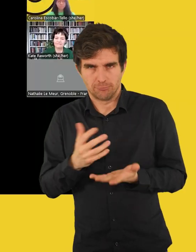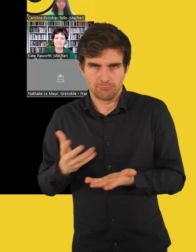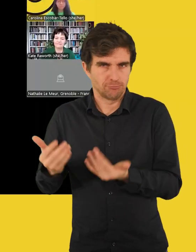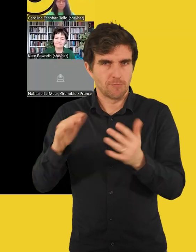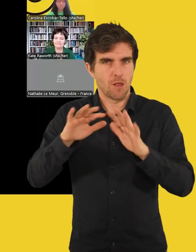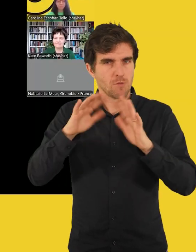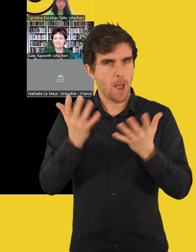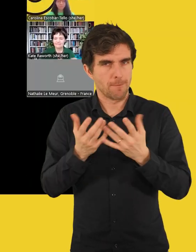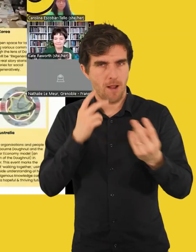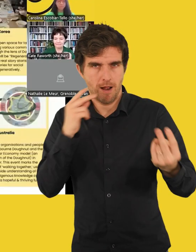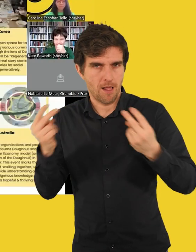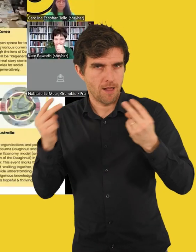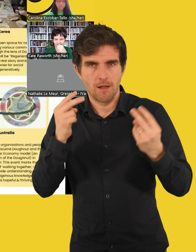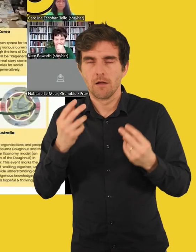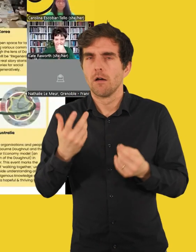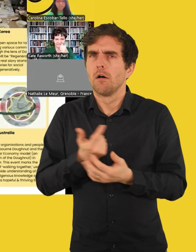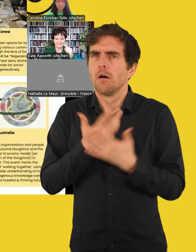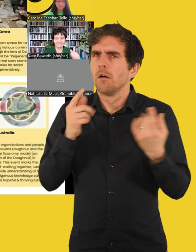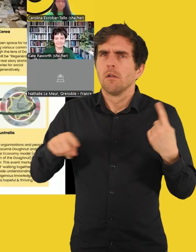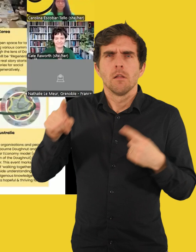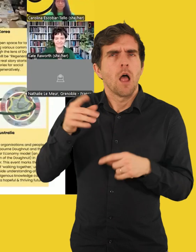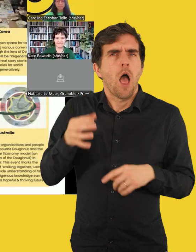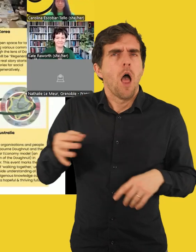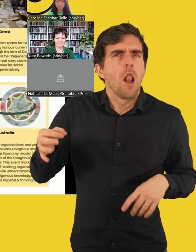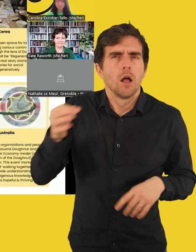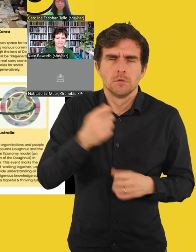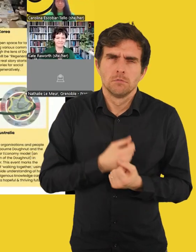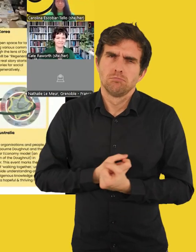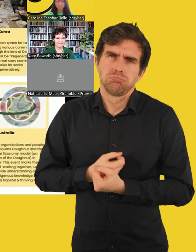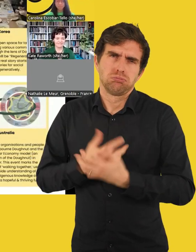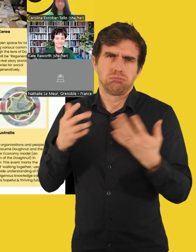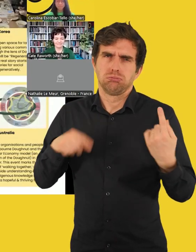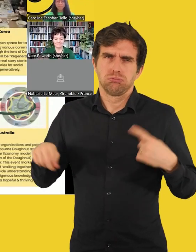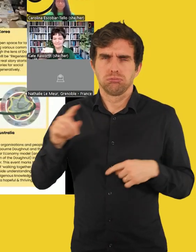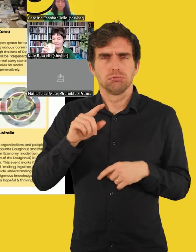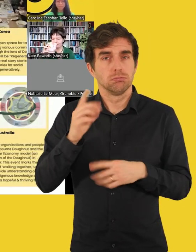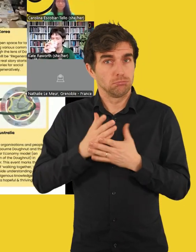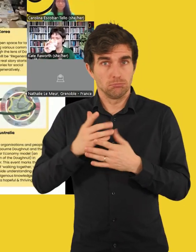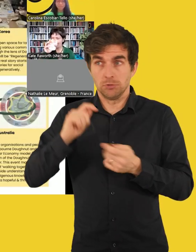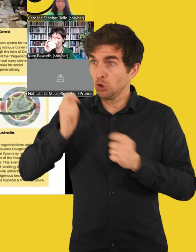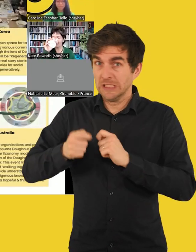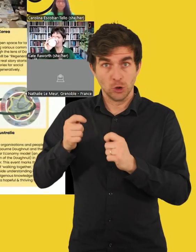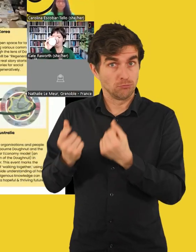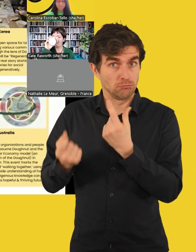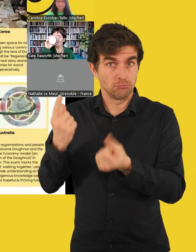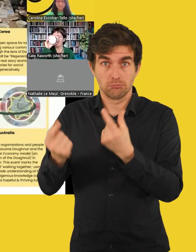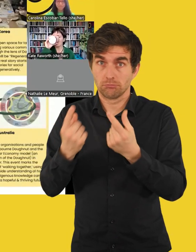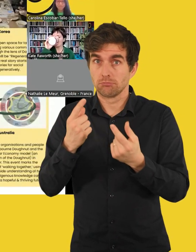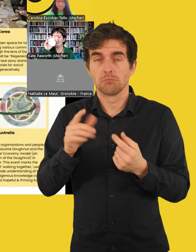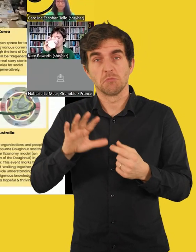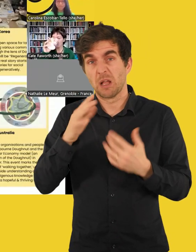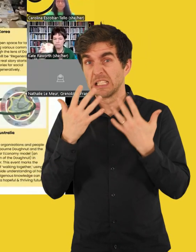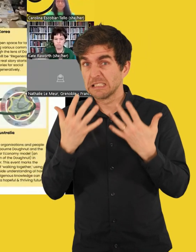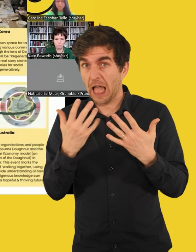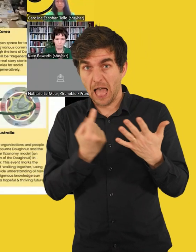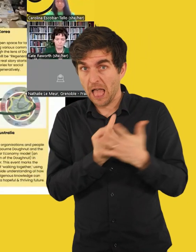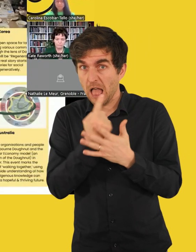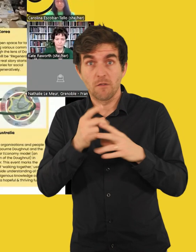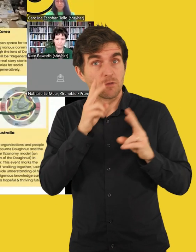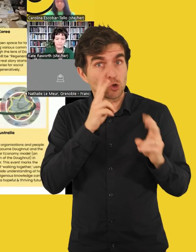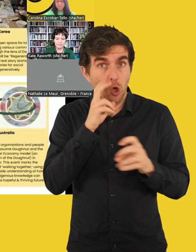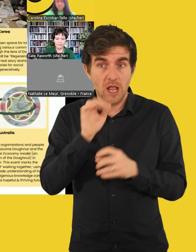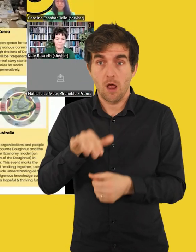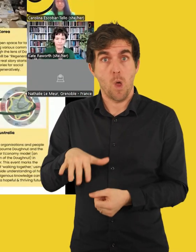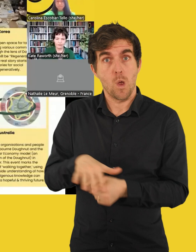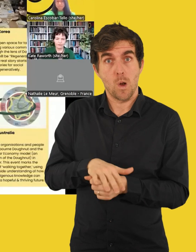only feels right to bring up the globe. And these are all the many islands of which change is popping up. So these